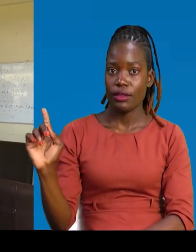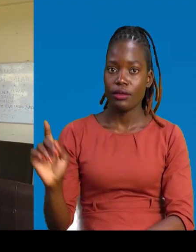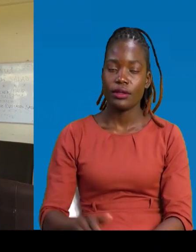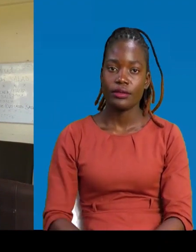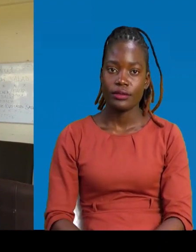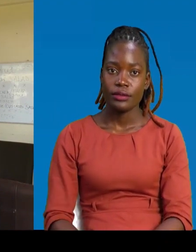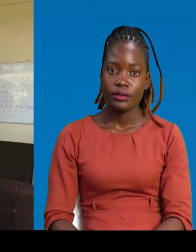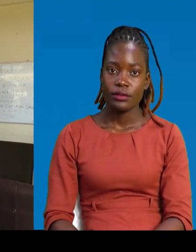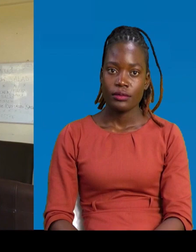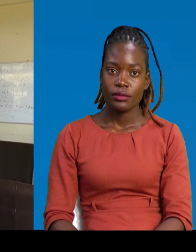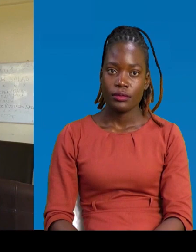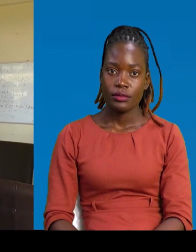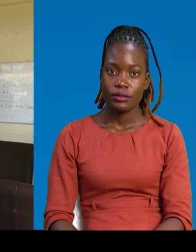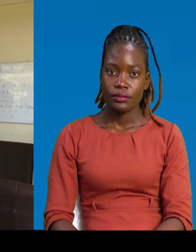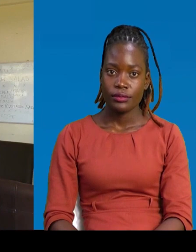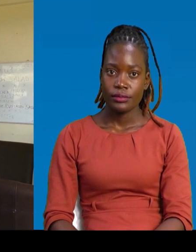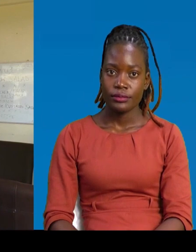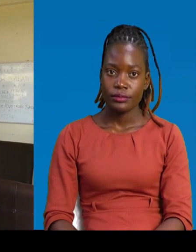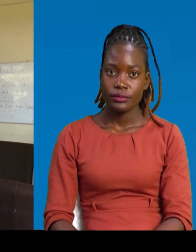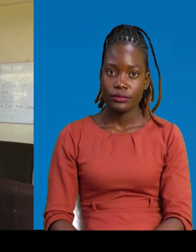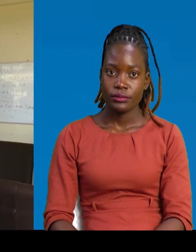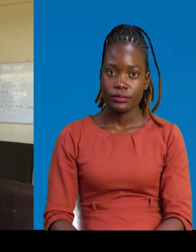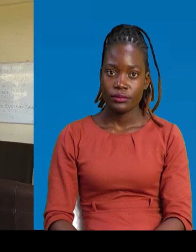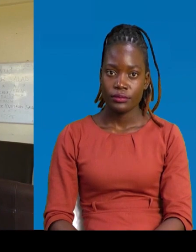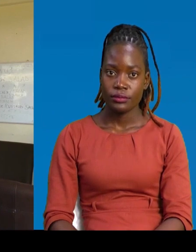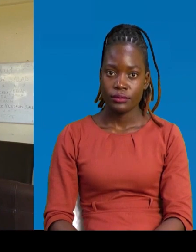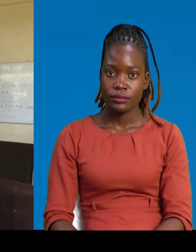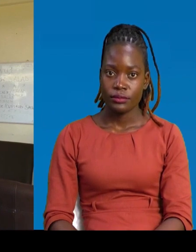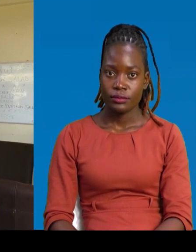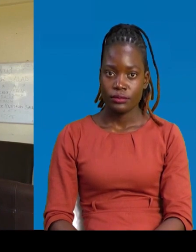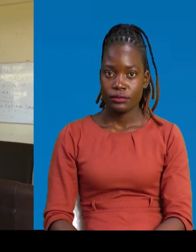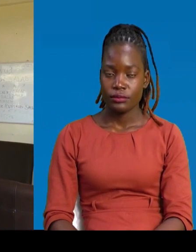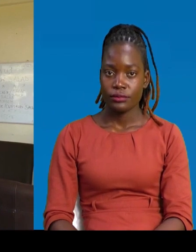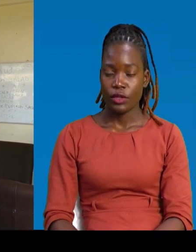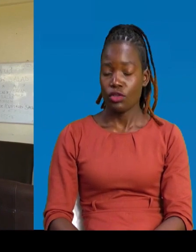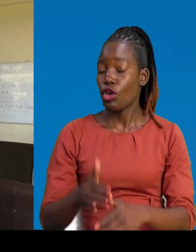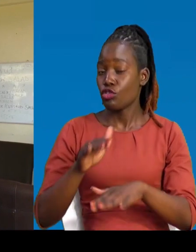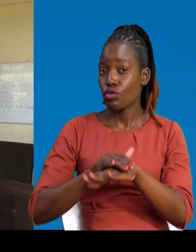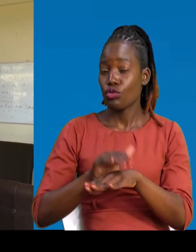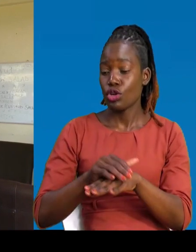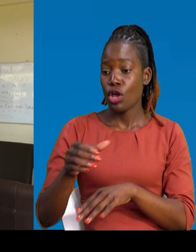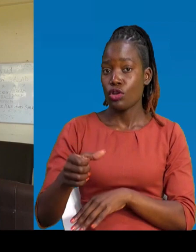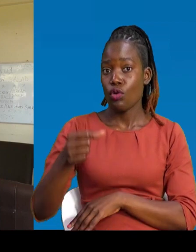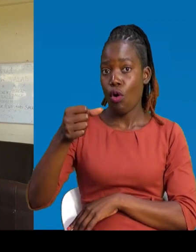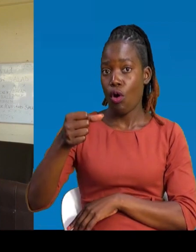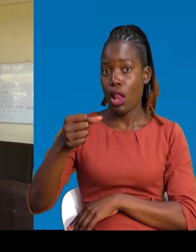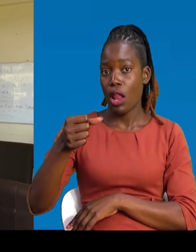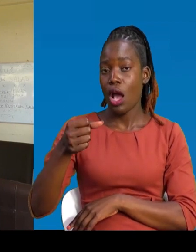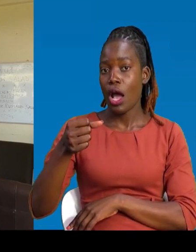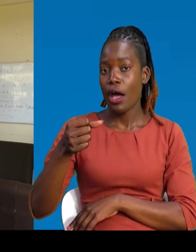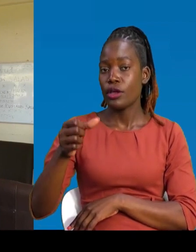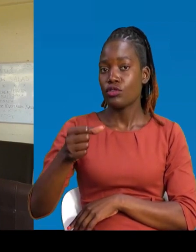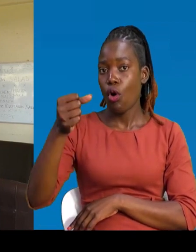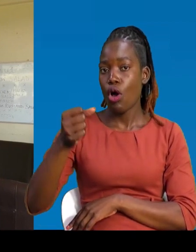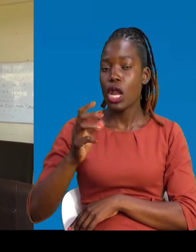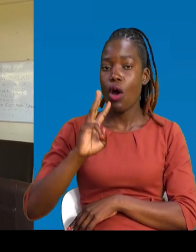chini. Yeah. But mostly it's appropriate to hold from the wine glass from